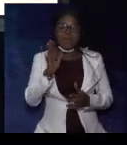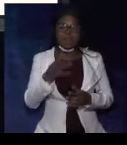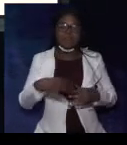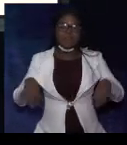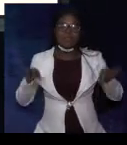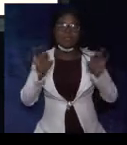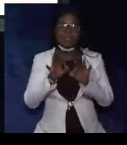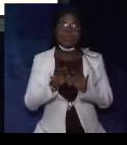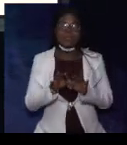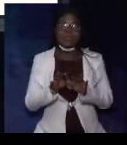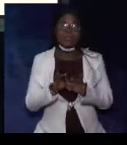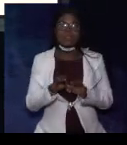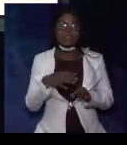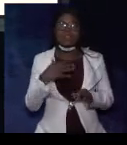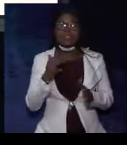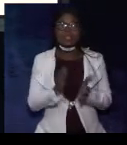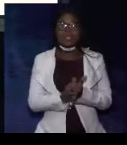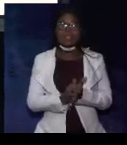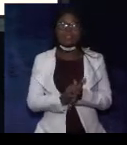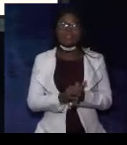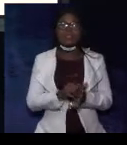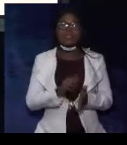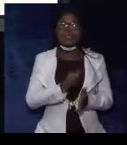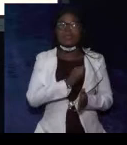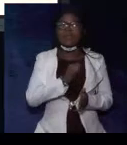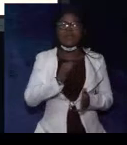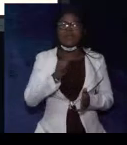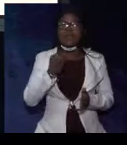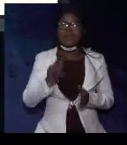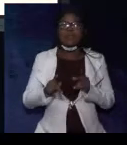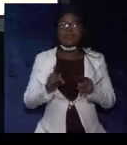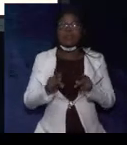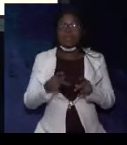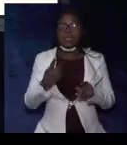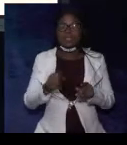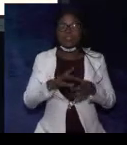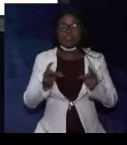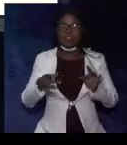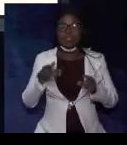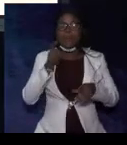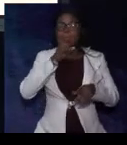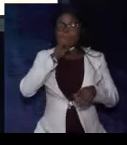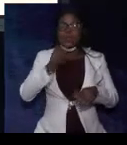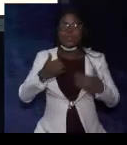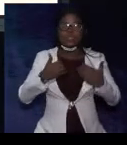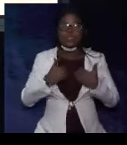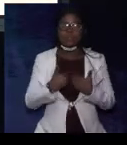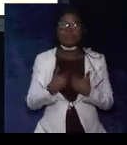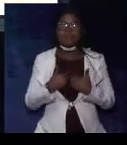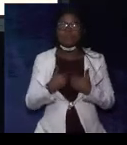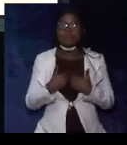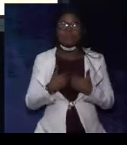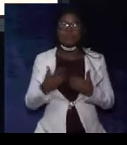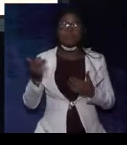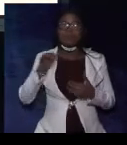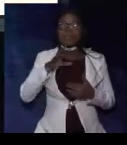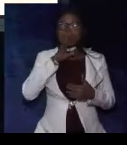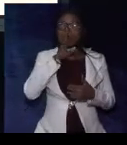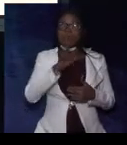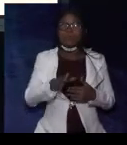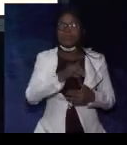important things that a story must possess. There must be characters, there must be the